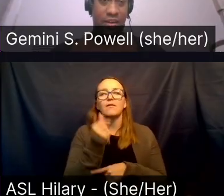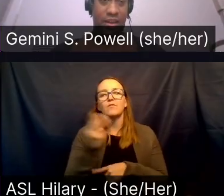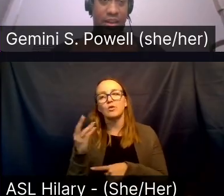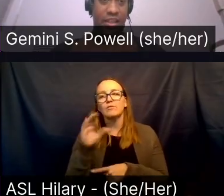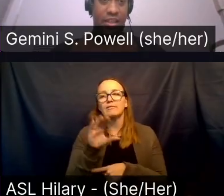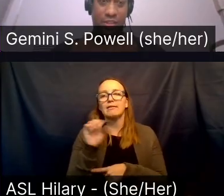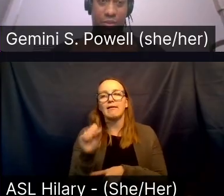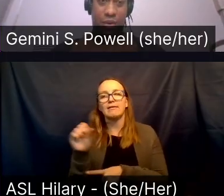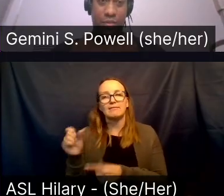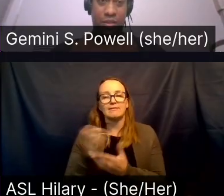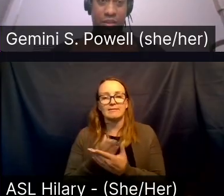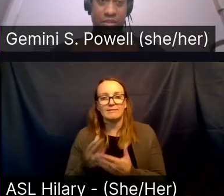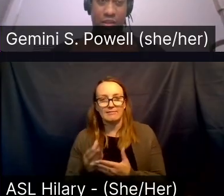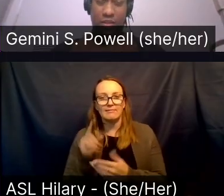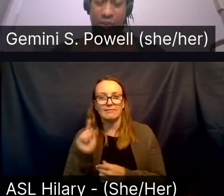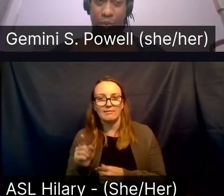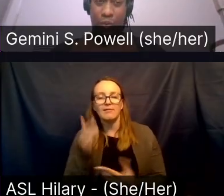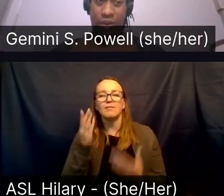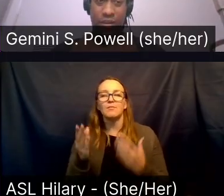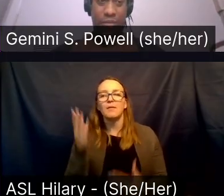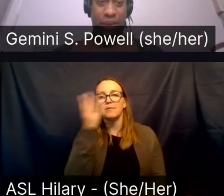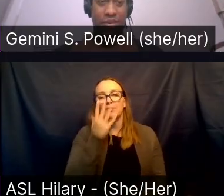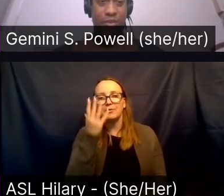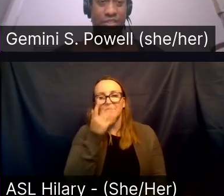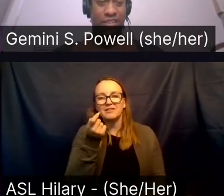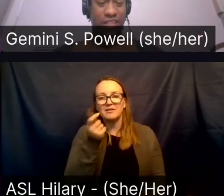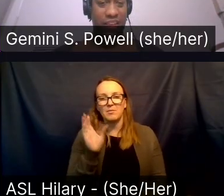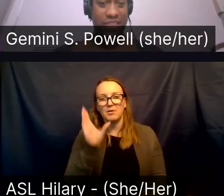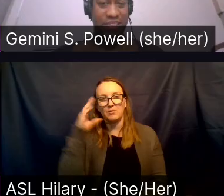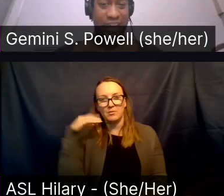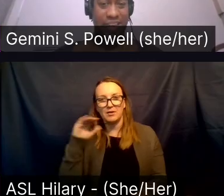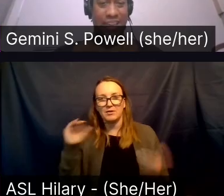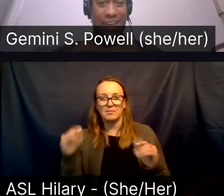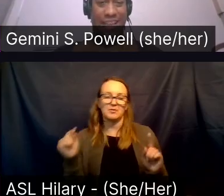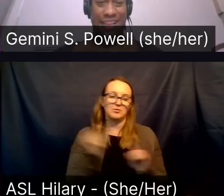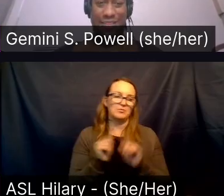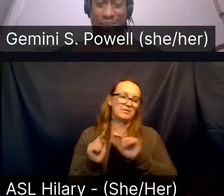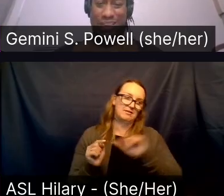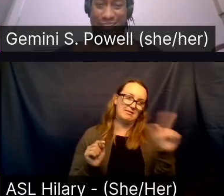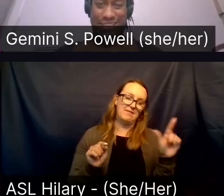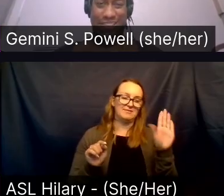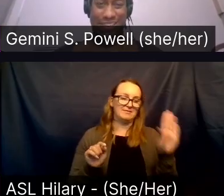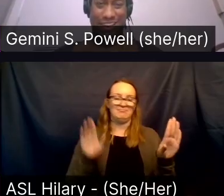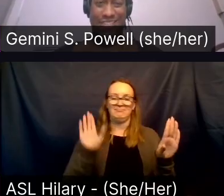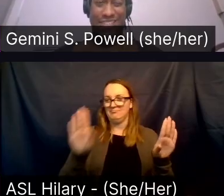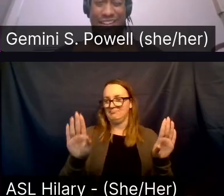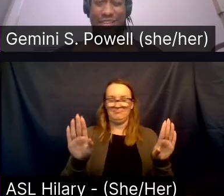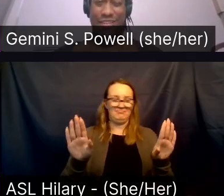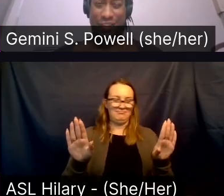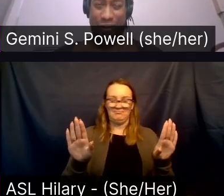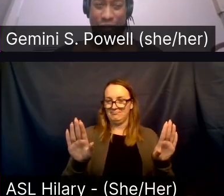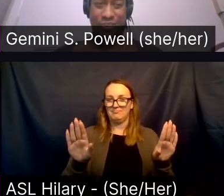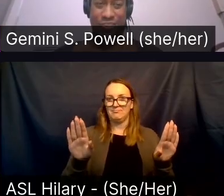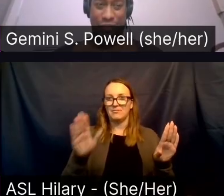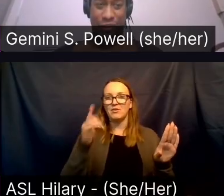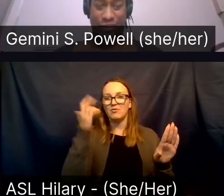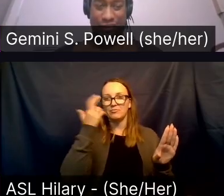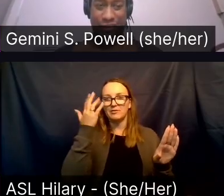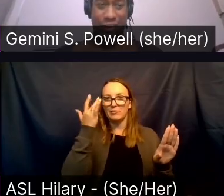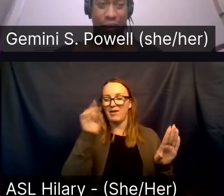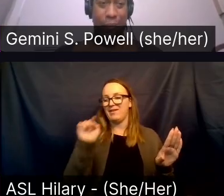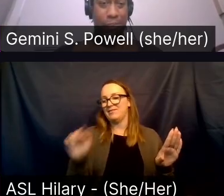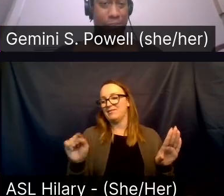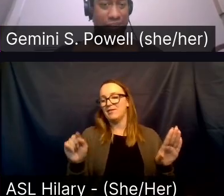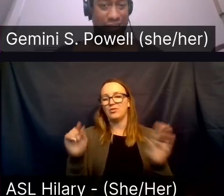things here. This probably looks a little weird compared to what's on the left side, and that's because the syntax is a little